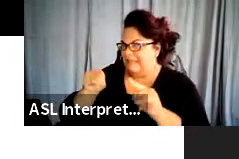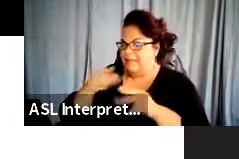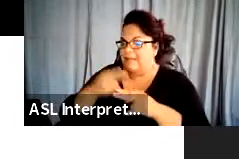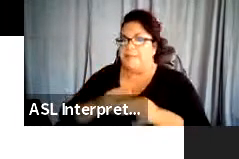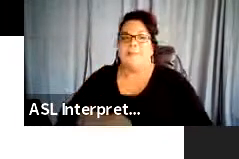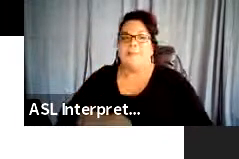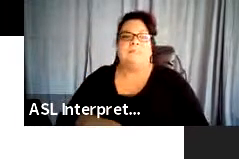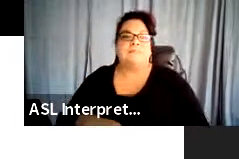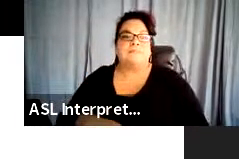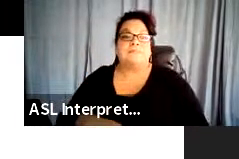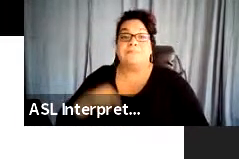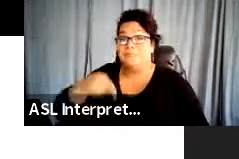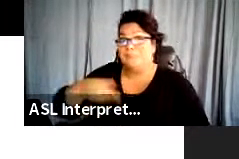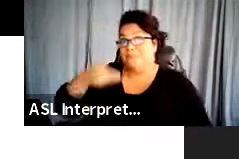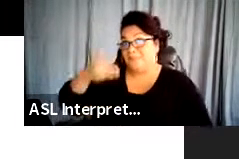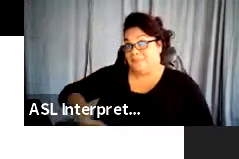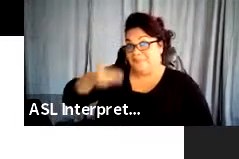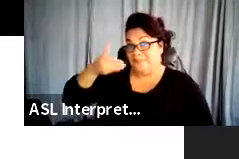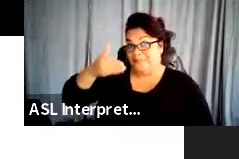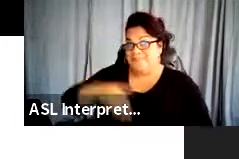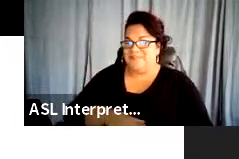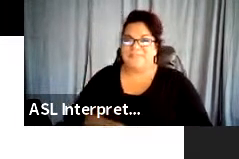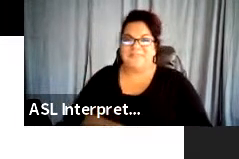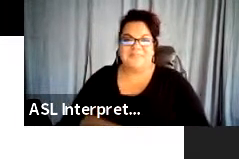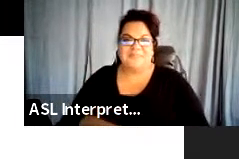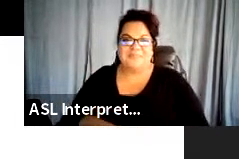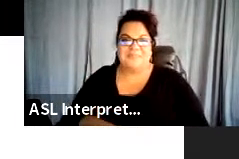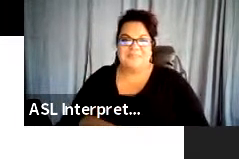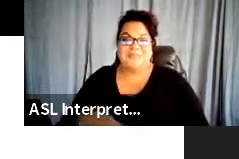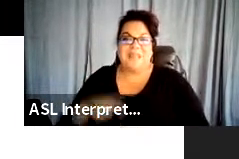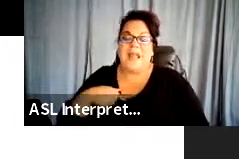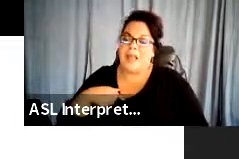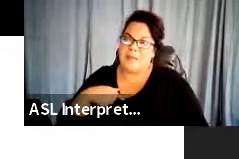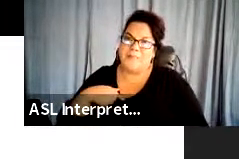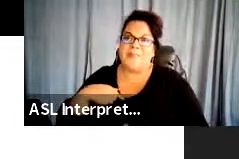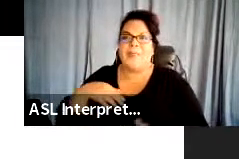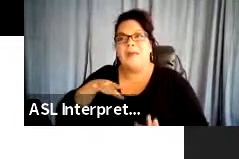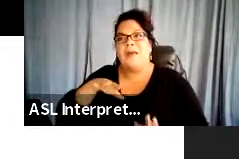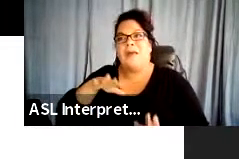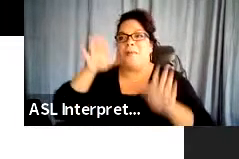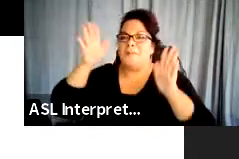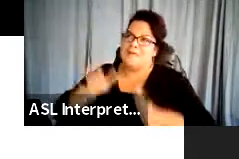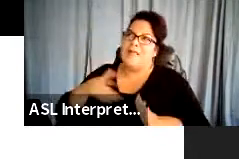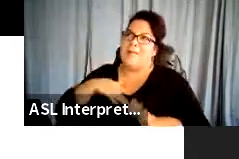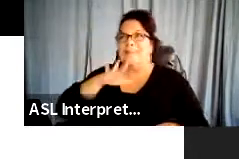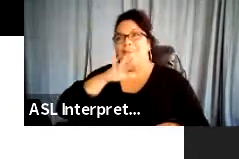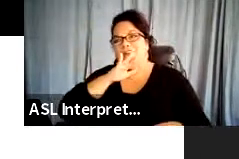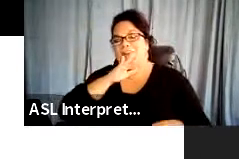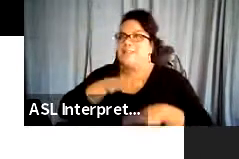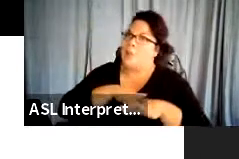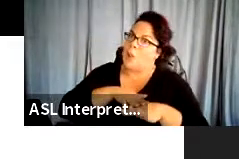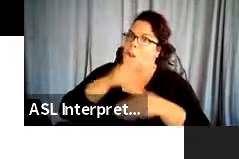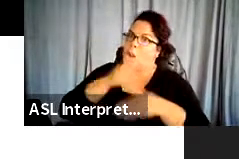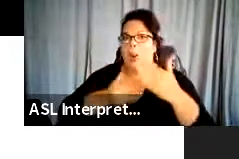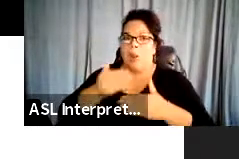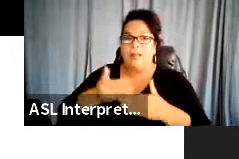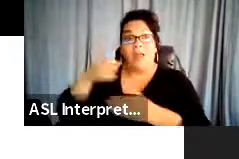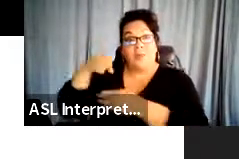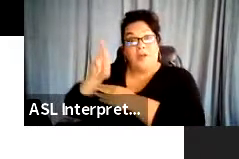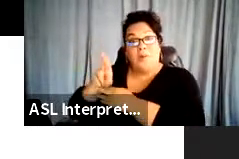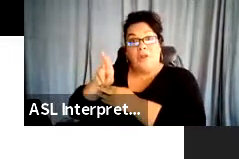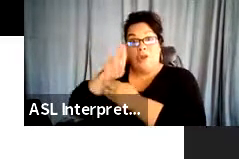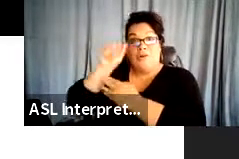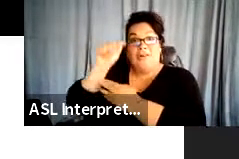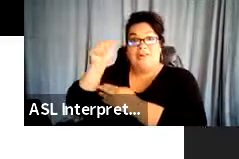This is me. I'm the guy who's been talking very slowly just now. I am a queer South